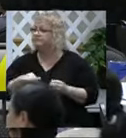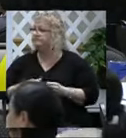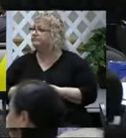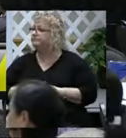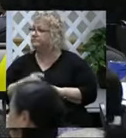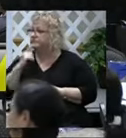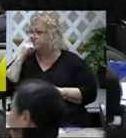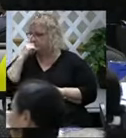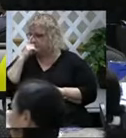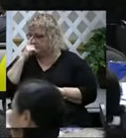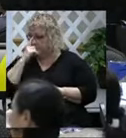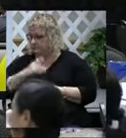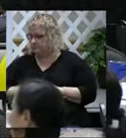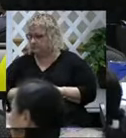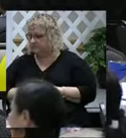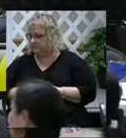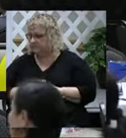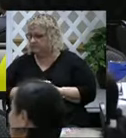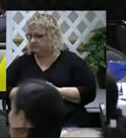Okay, so right off the bat,